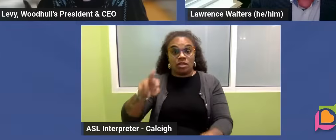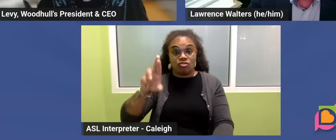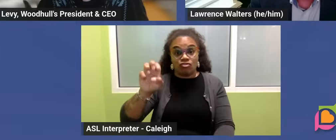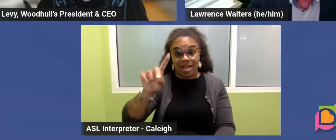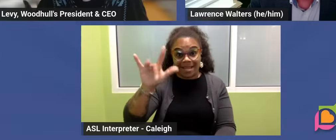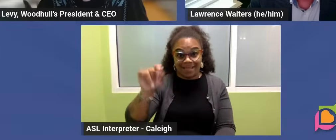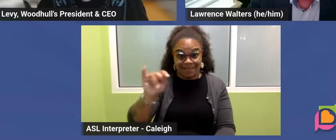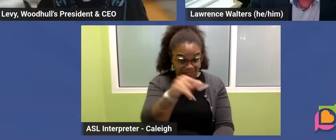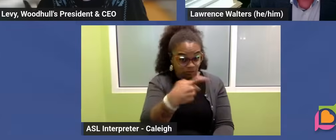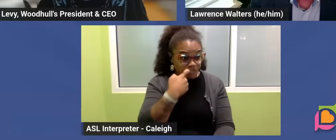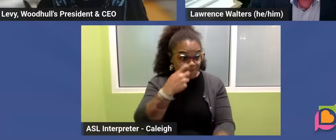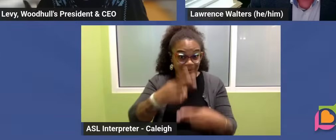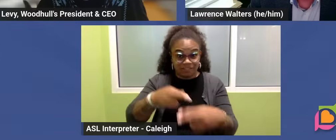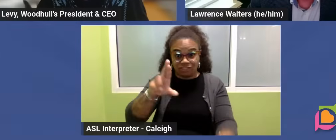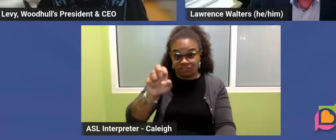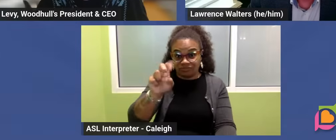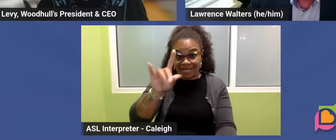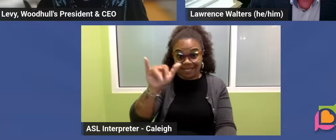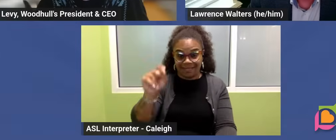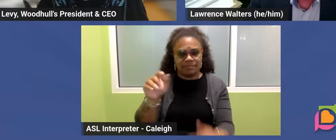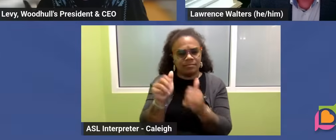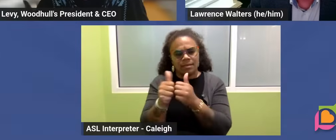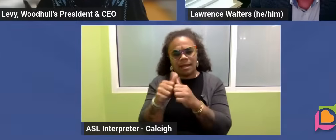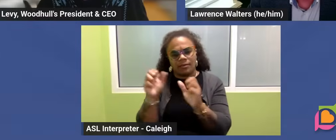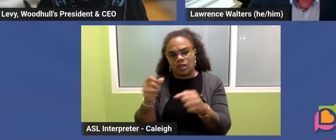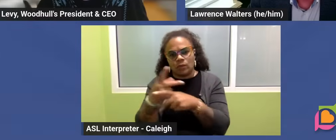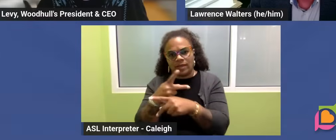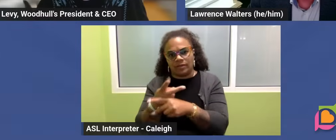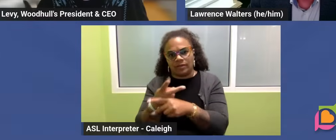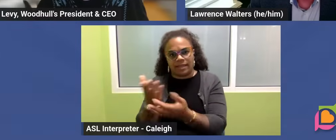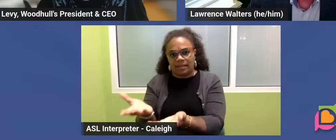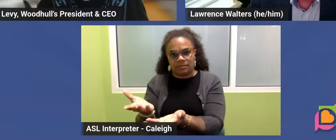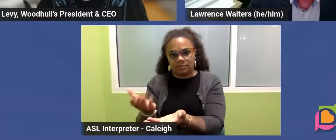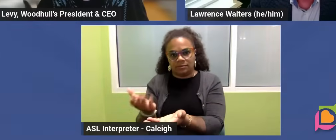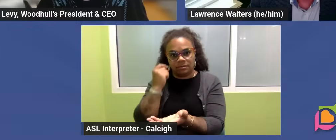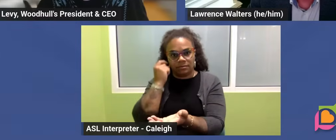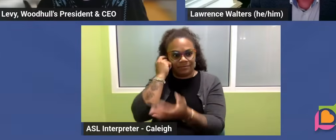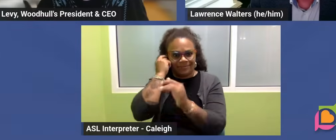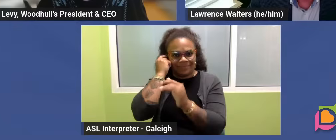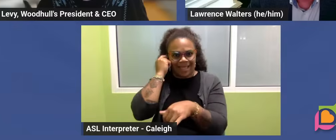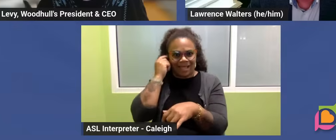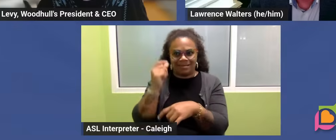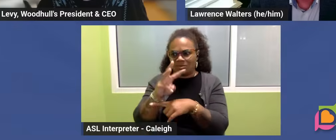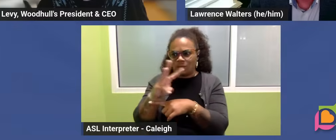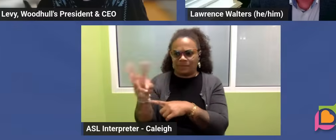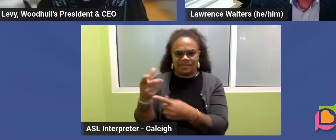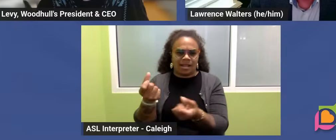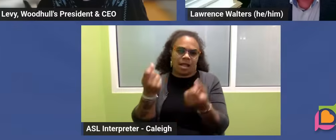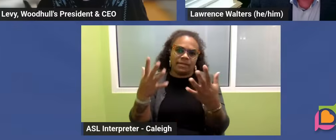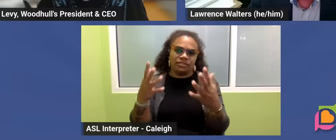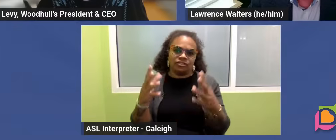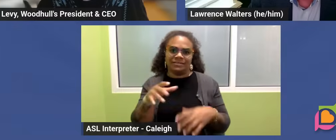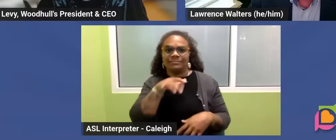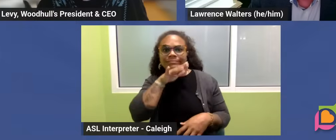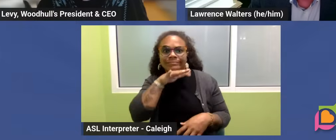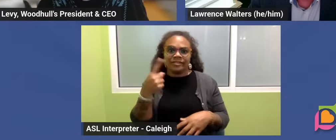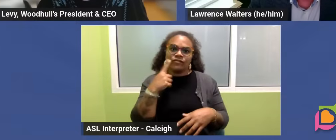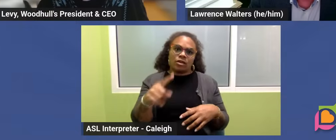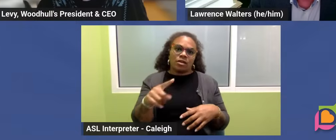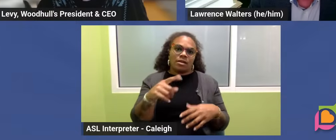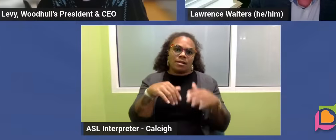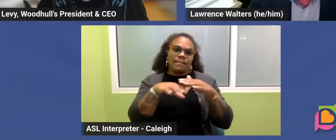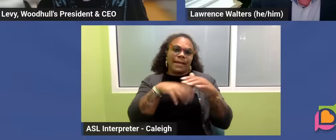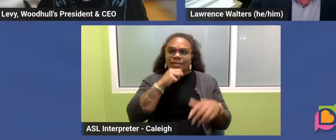mentioned, how are you ever going to calculate how much of that is harmful to minors in Texas? You have to look at